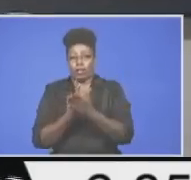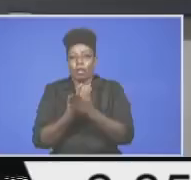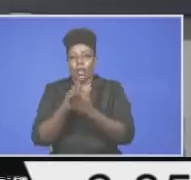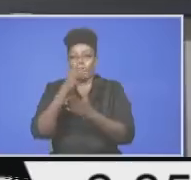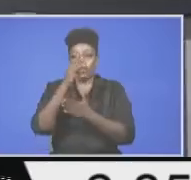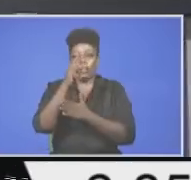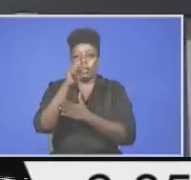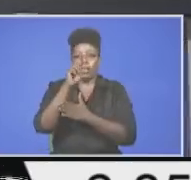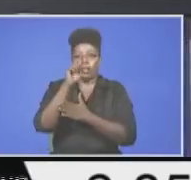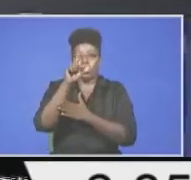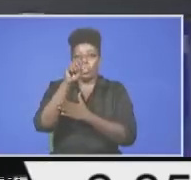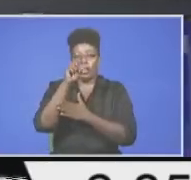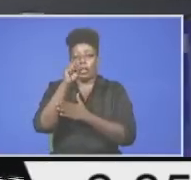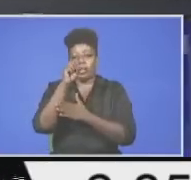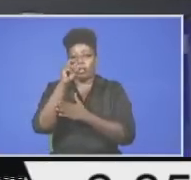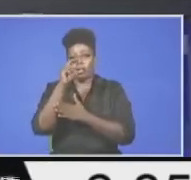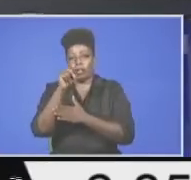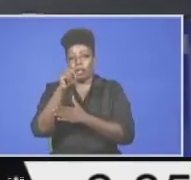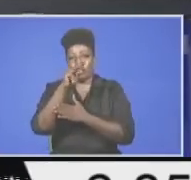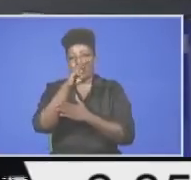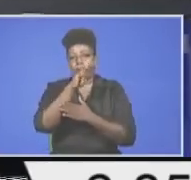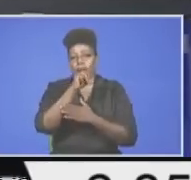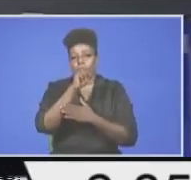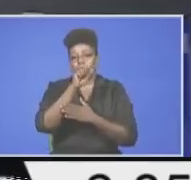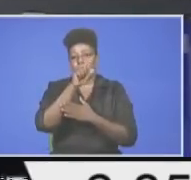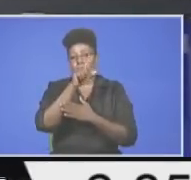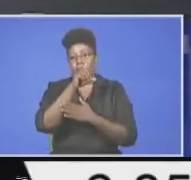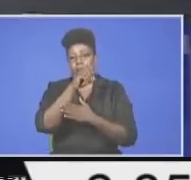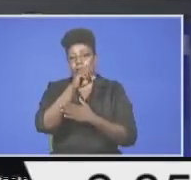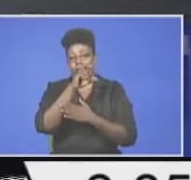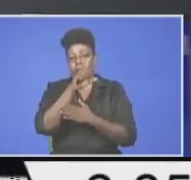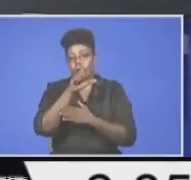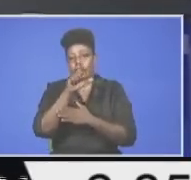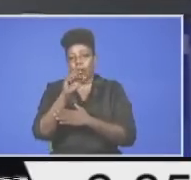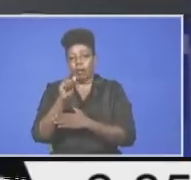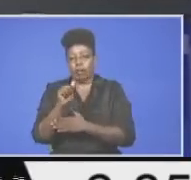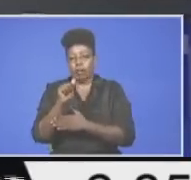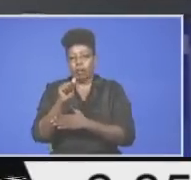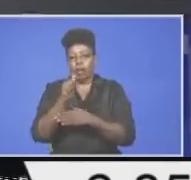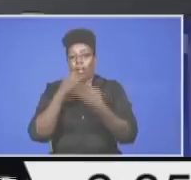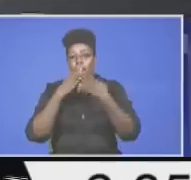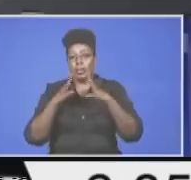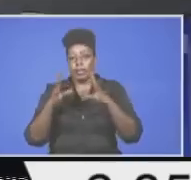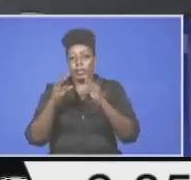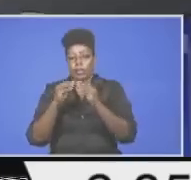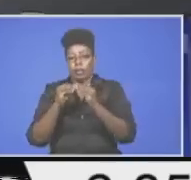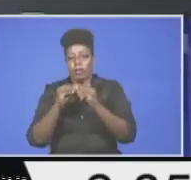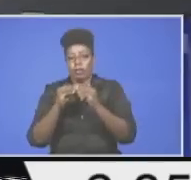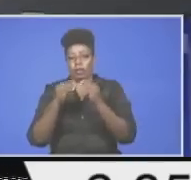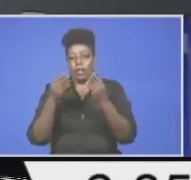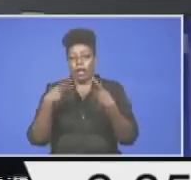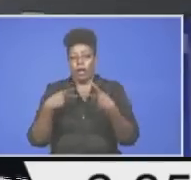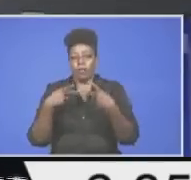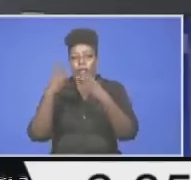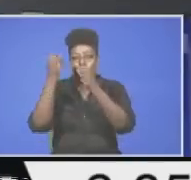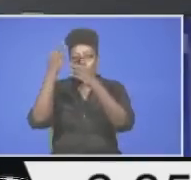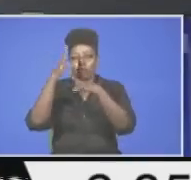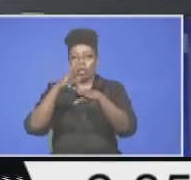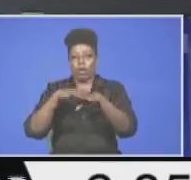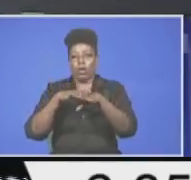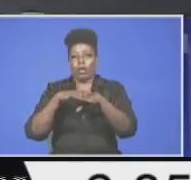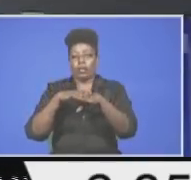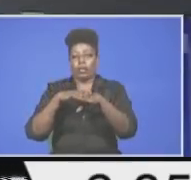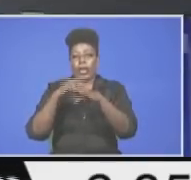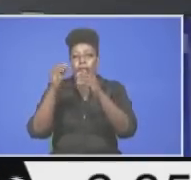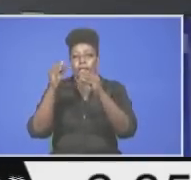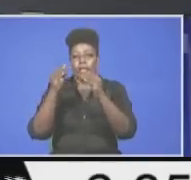Summit during the 73rd General Assembly. R.L. Munnings is in New York and has details of the meeting, also headlined by an